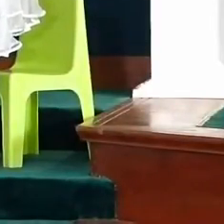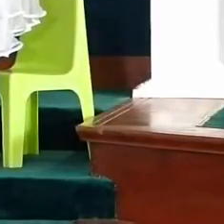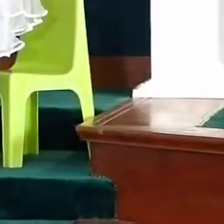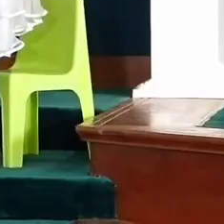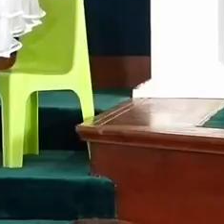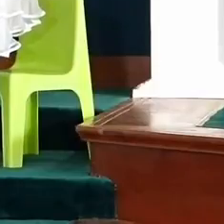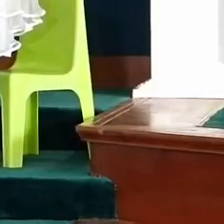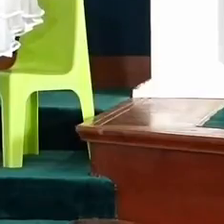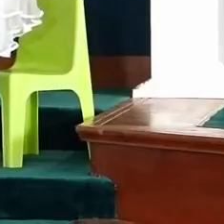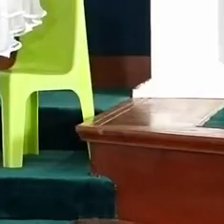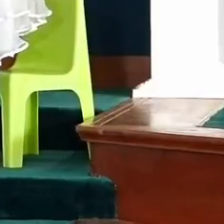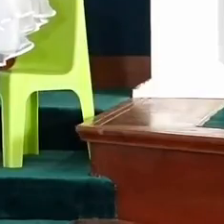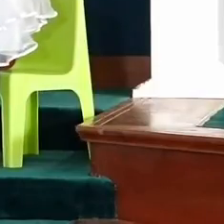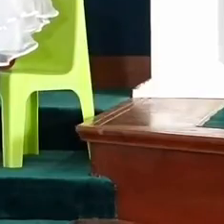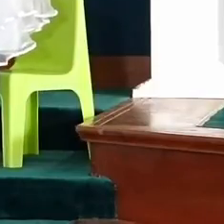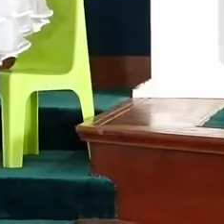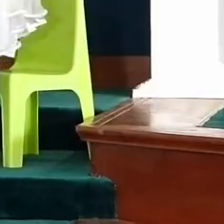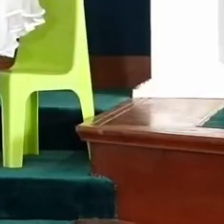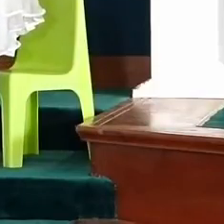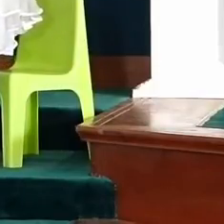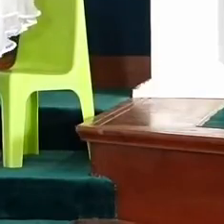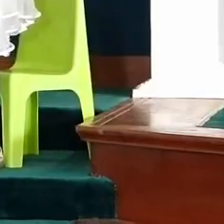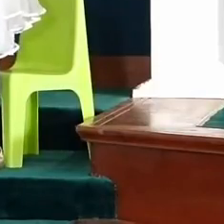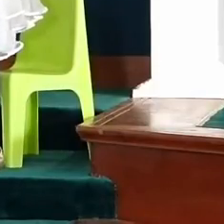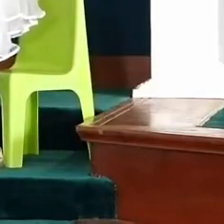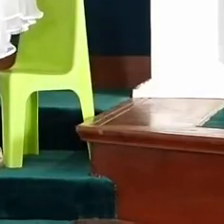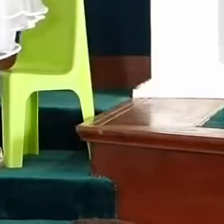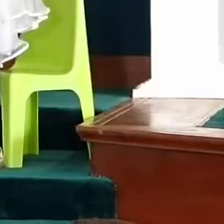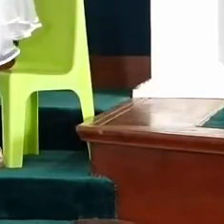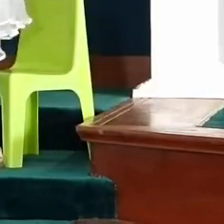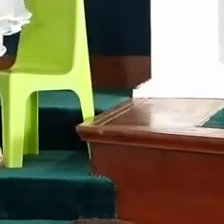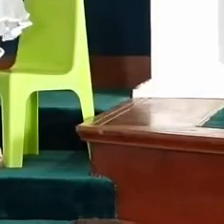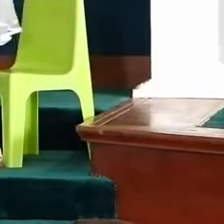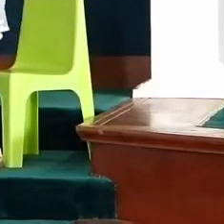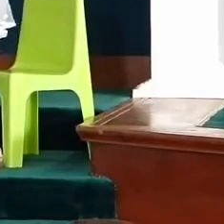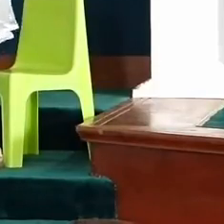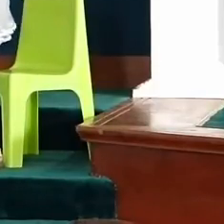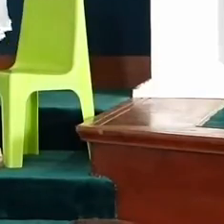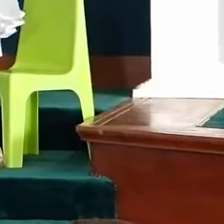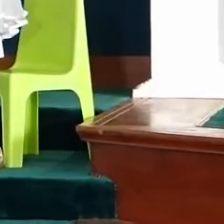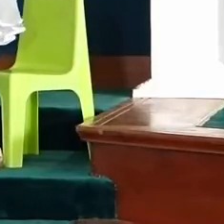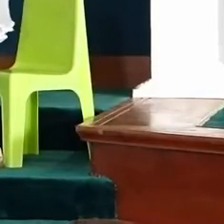I'll tell you the best thing I ever did do.